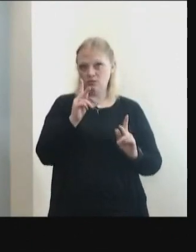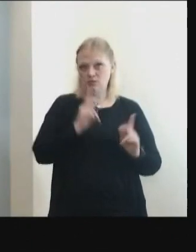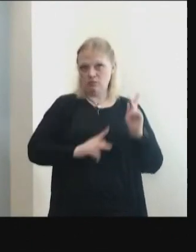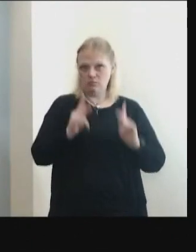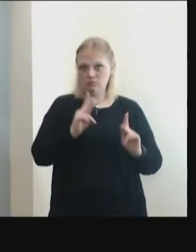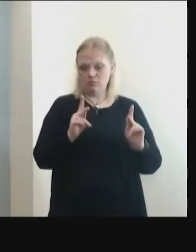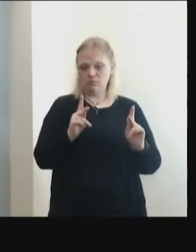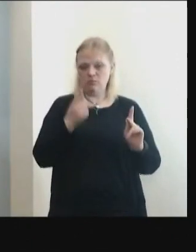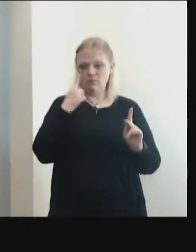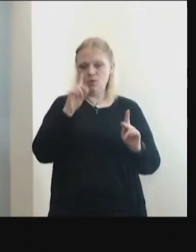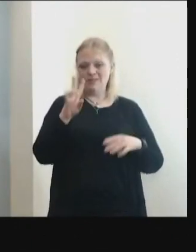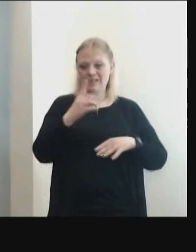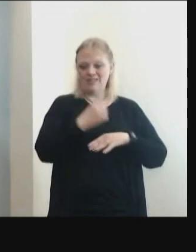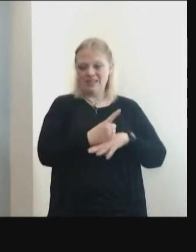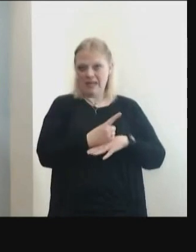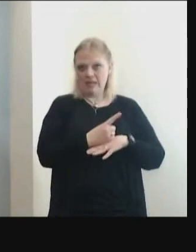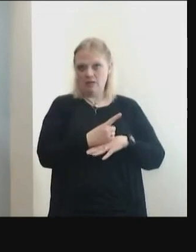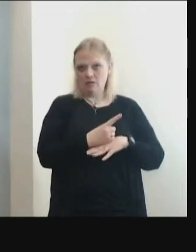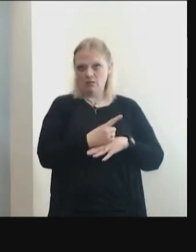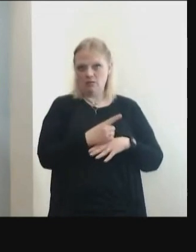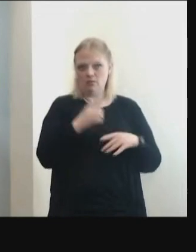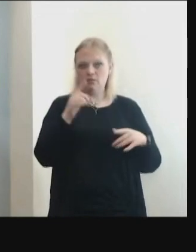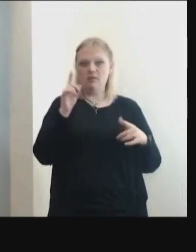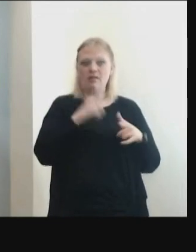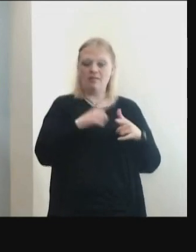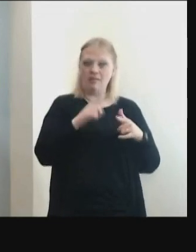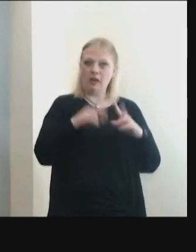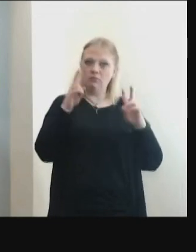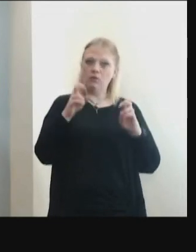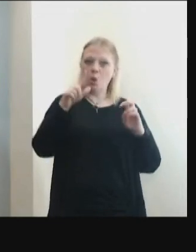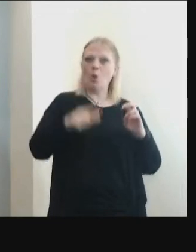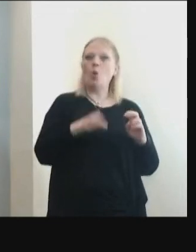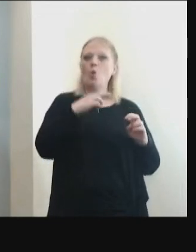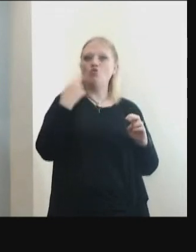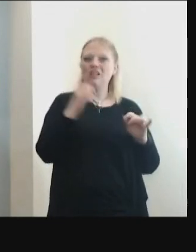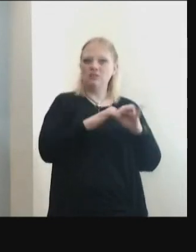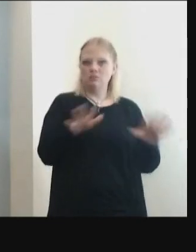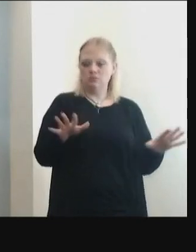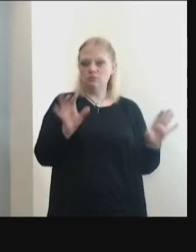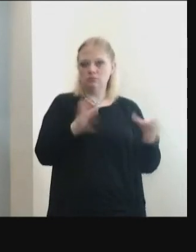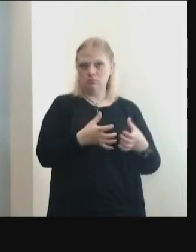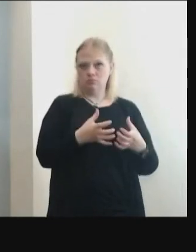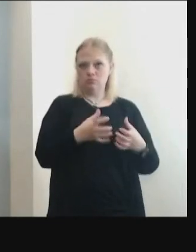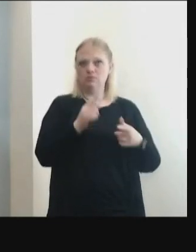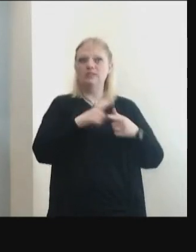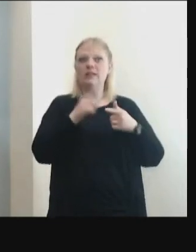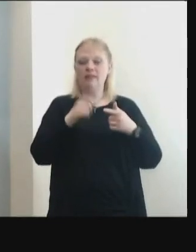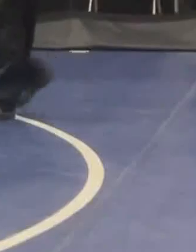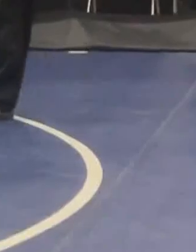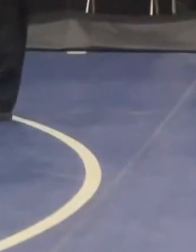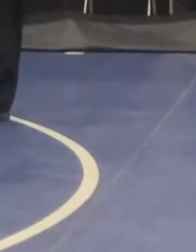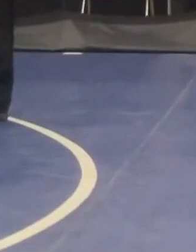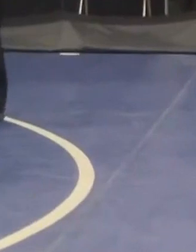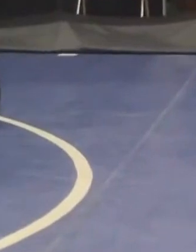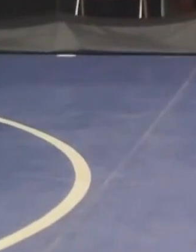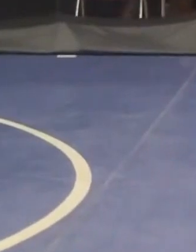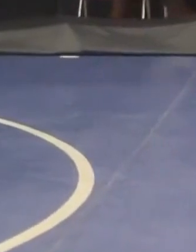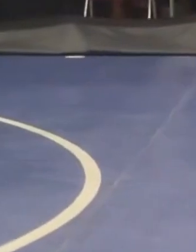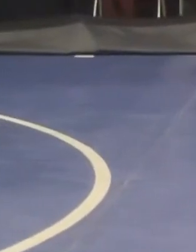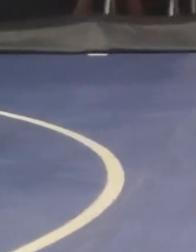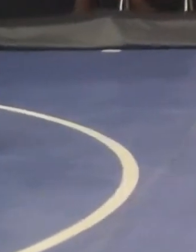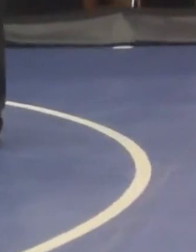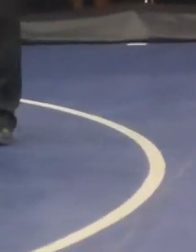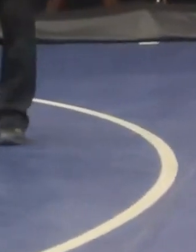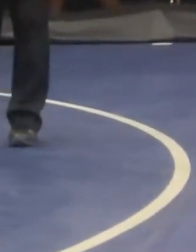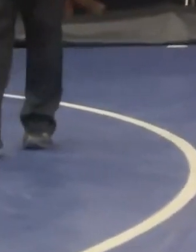a 7-day period, because then we'll be in a lower risk transmission category, and then we will definitely reassess. But with the end of the school